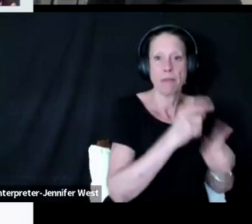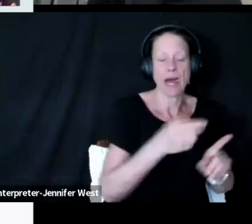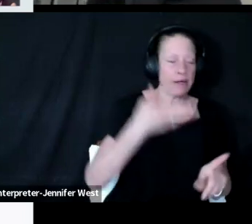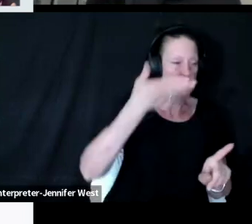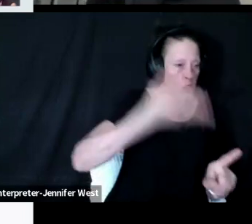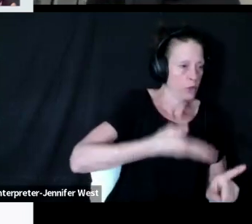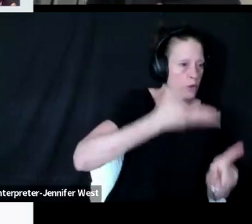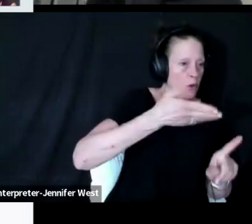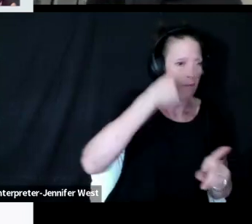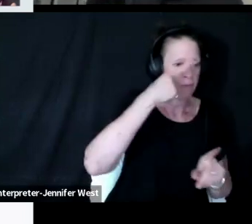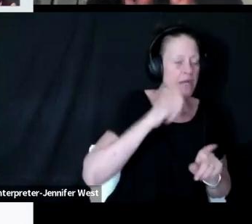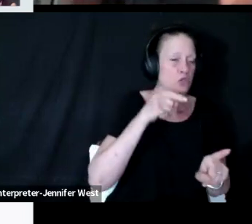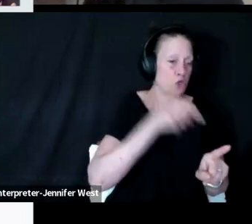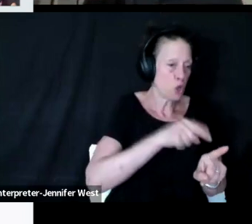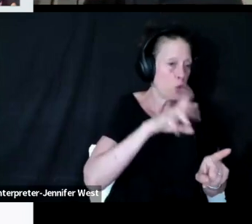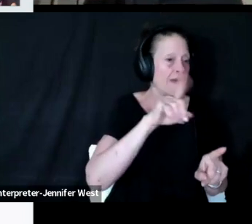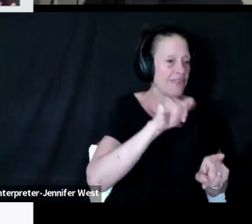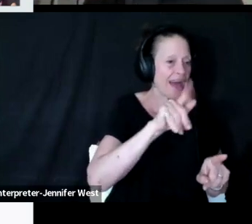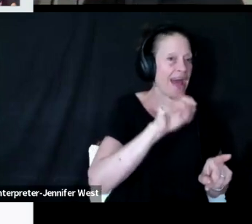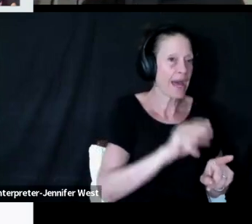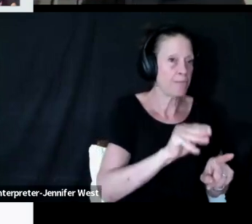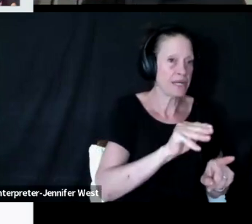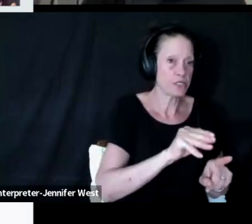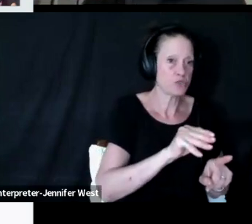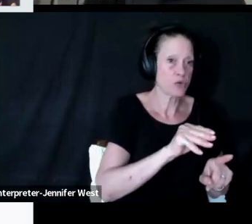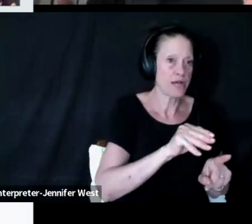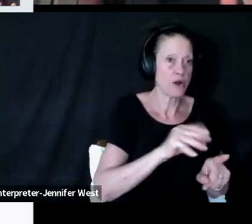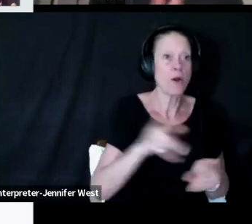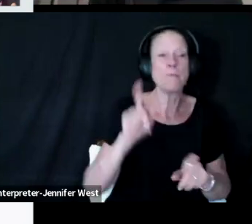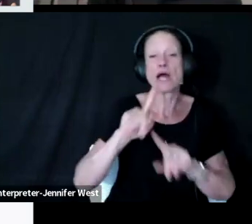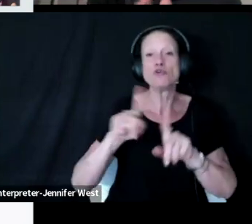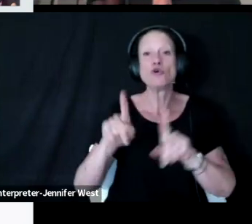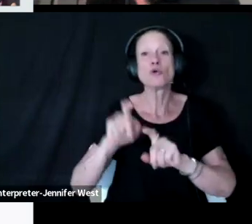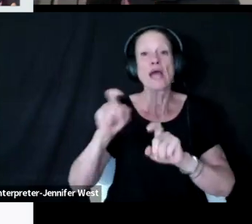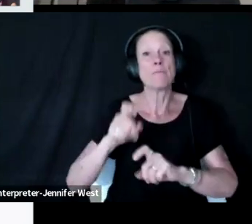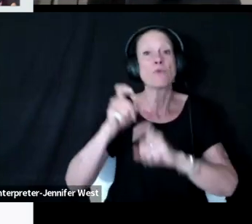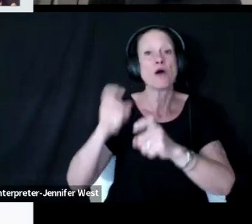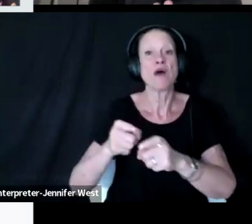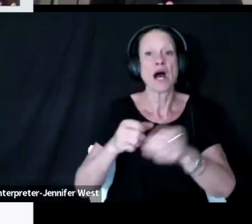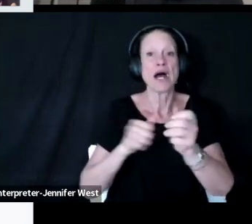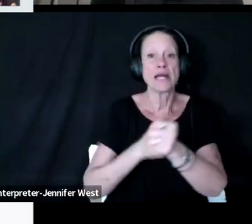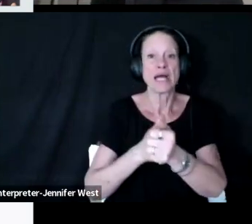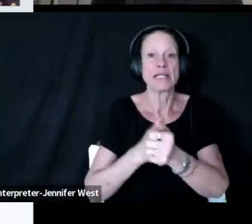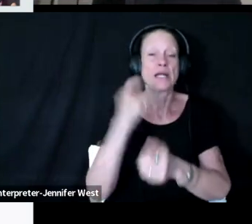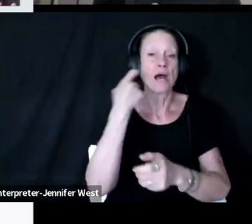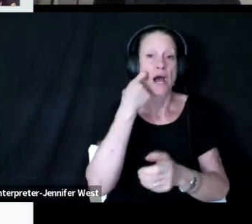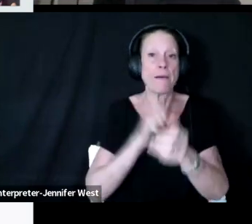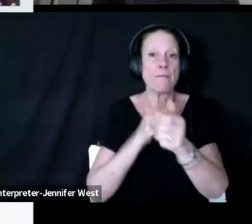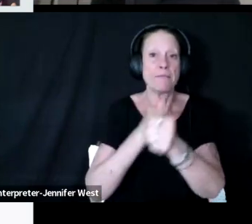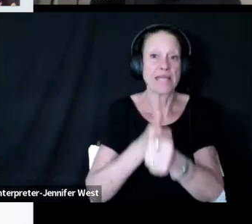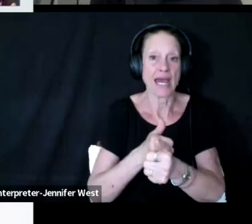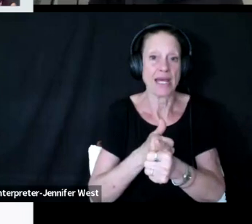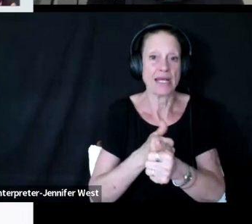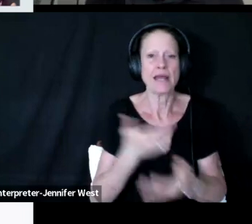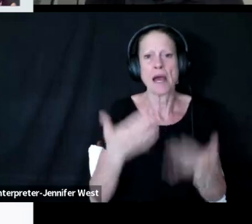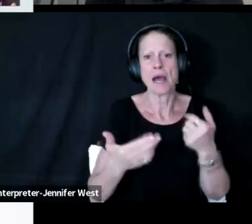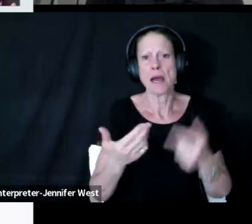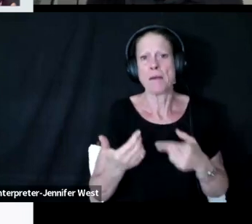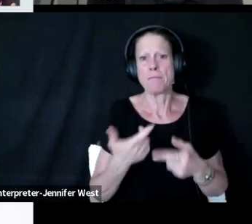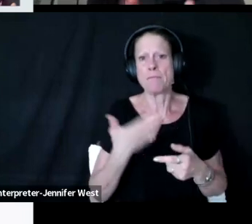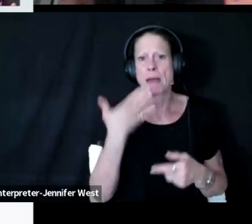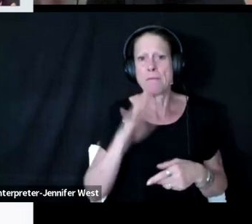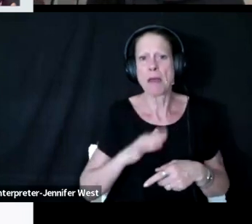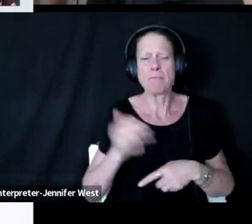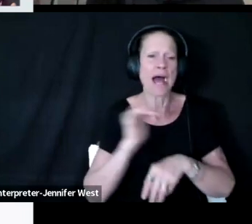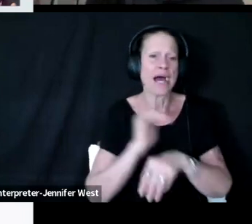the administrator. Now you can give an update to anybody else, a teacher, a caregiver. Hey, Danny had a rough night sleeping